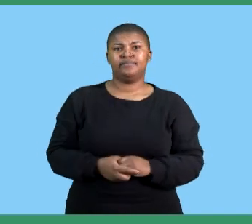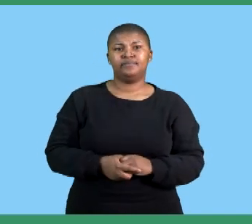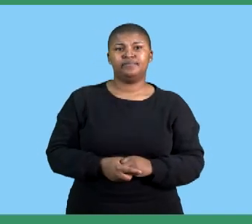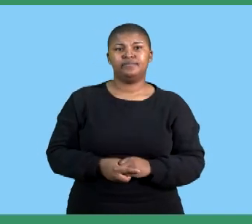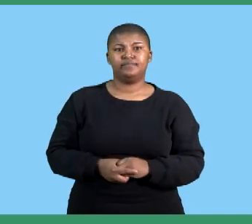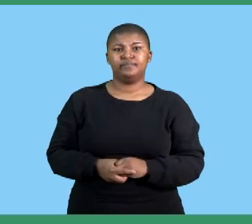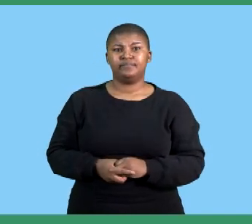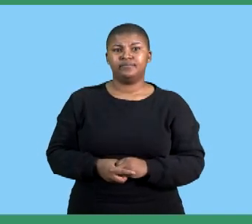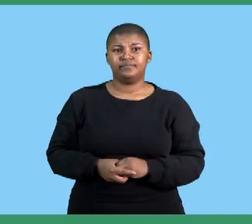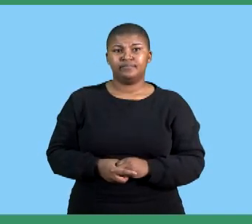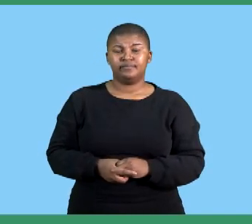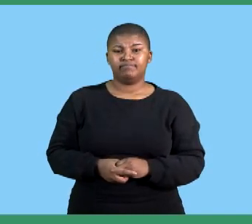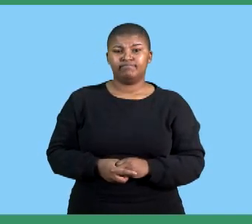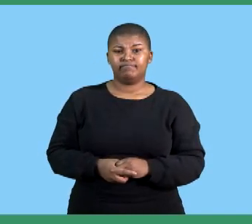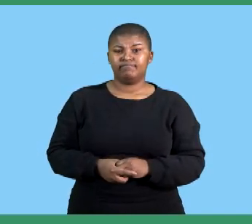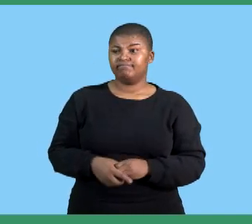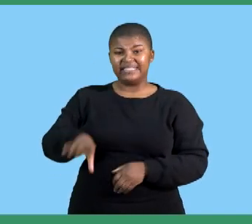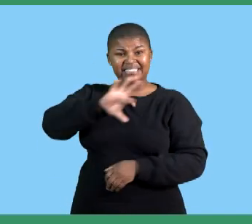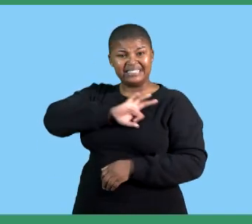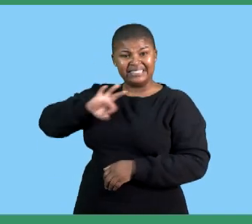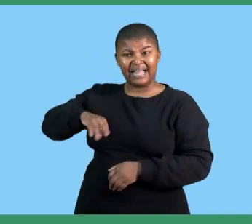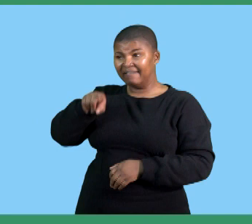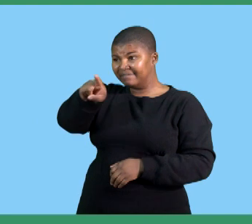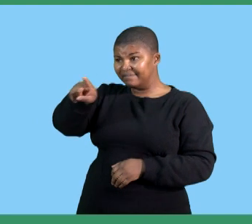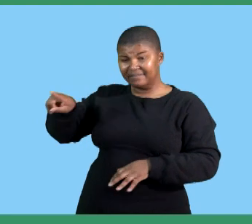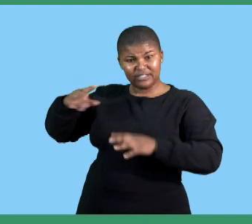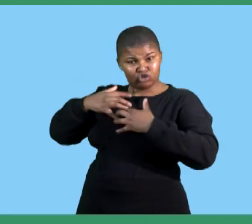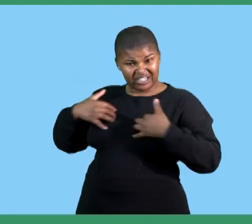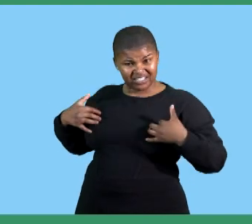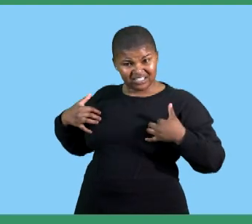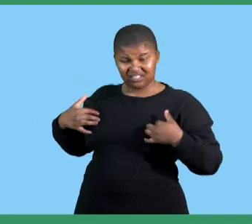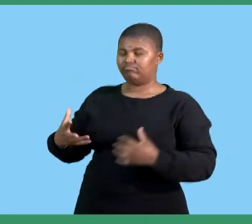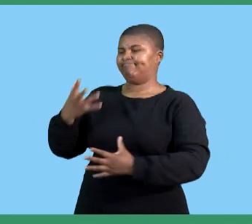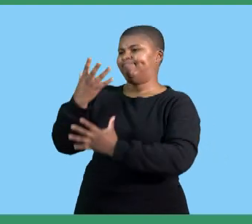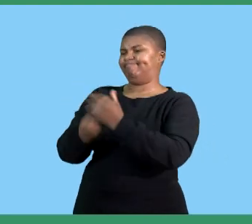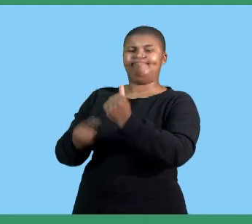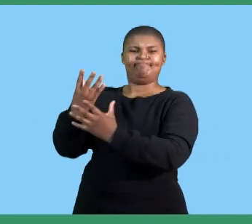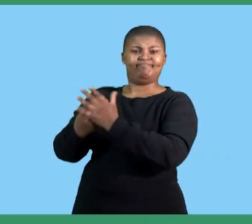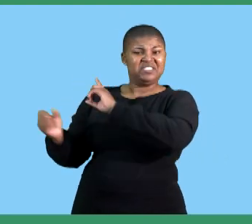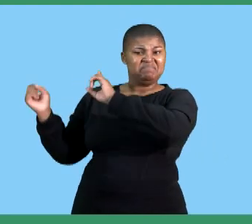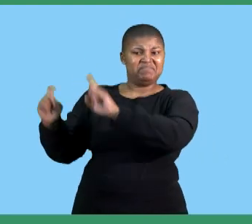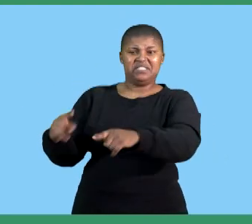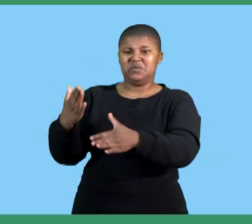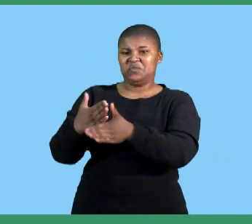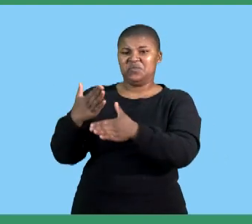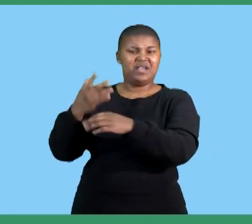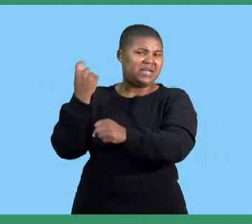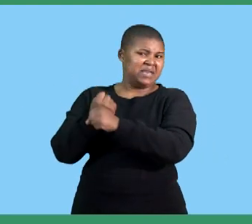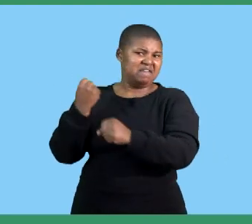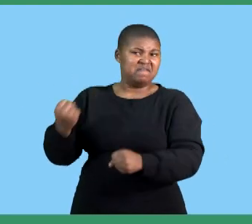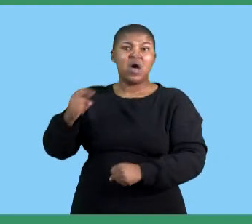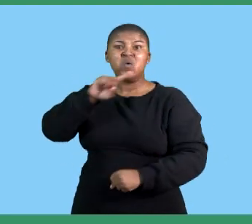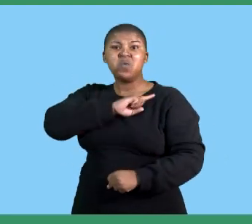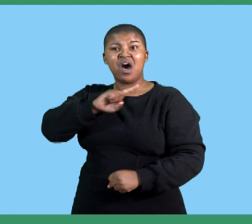It says here that stressed employees are more likely to miss work because they cannot cope